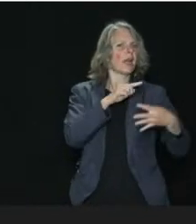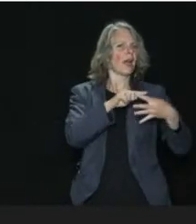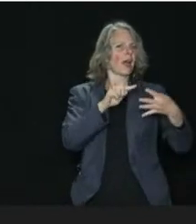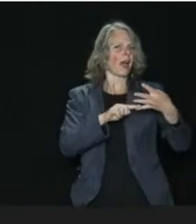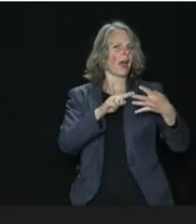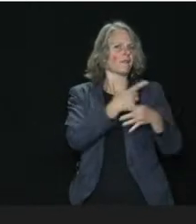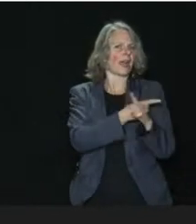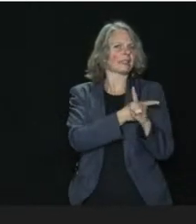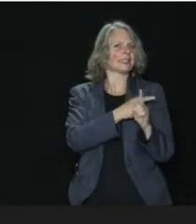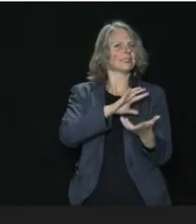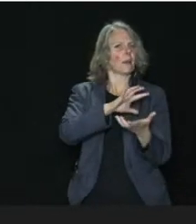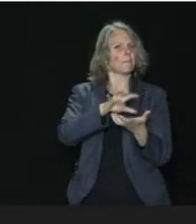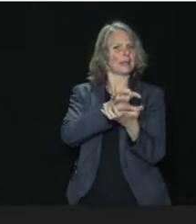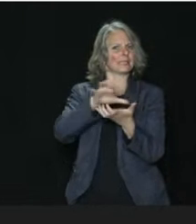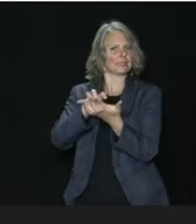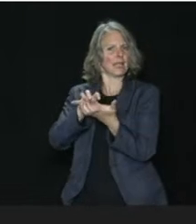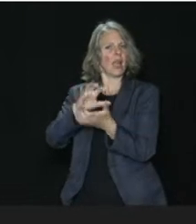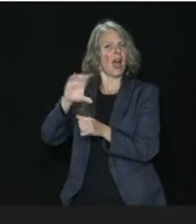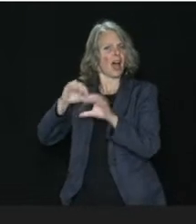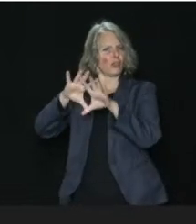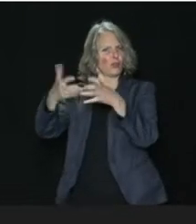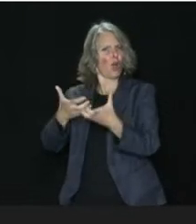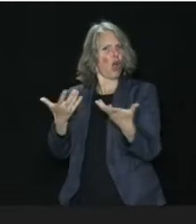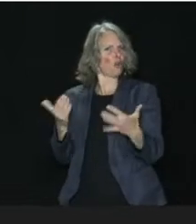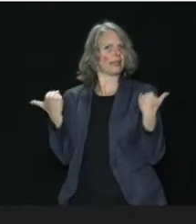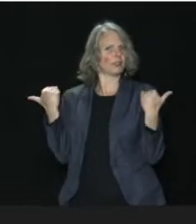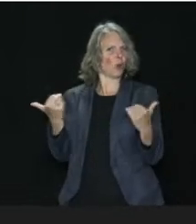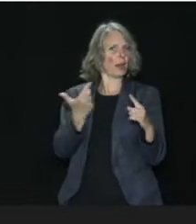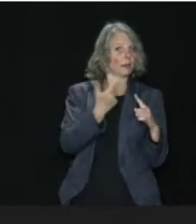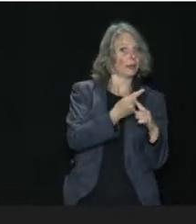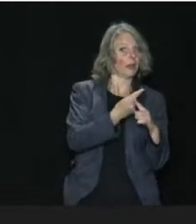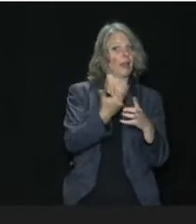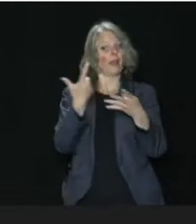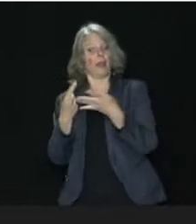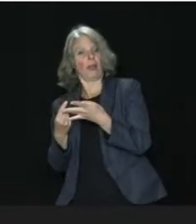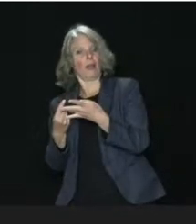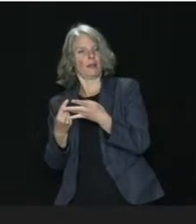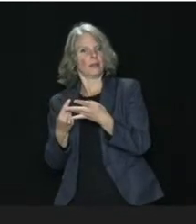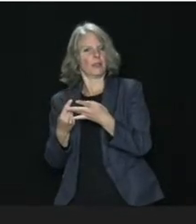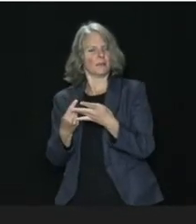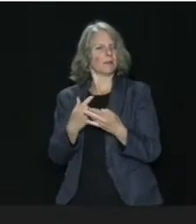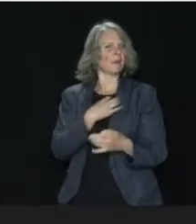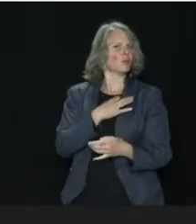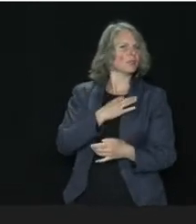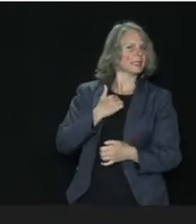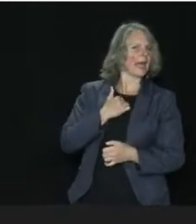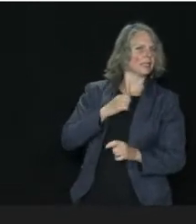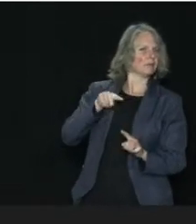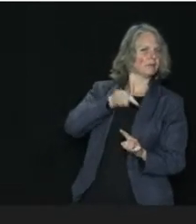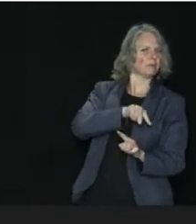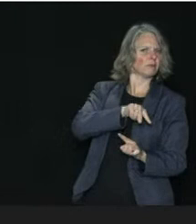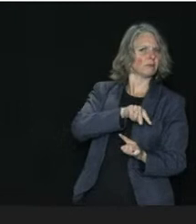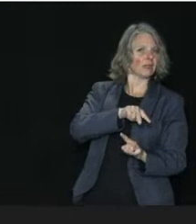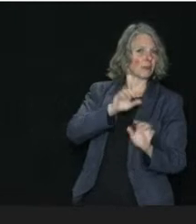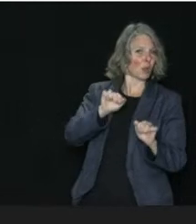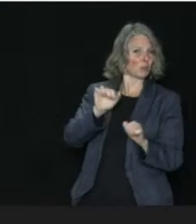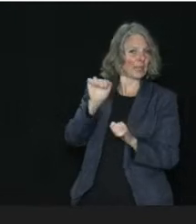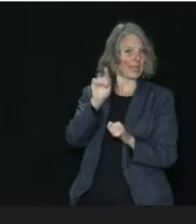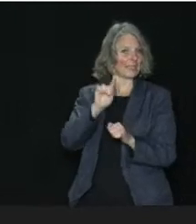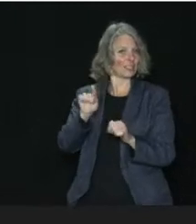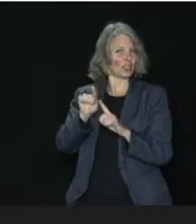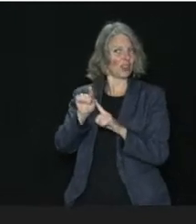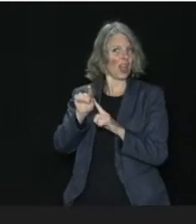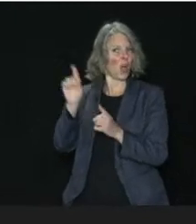come out in June. So I wanted to know where Canada stands on this, especially considering the supply issues that we could be facing with AstraZeneca and